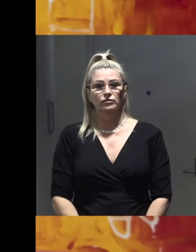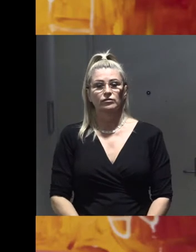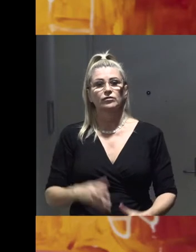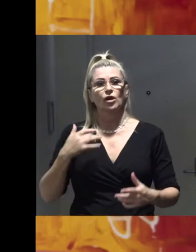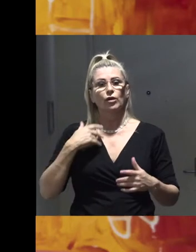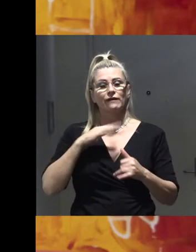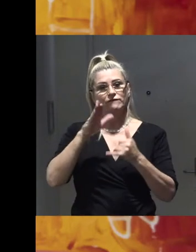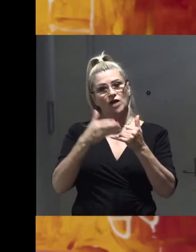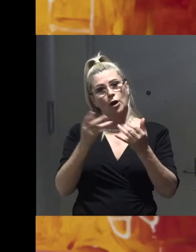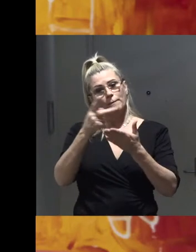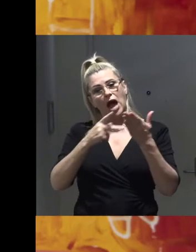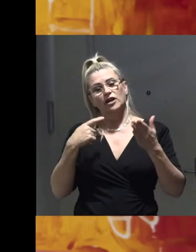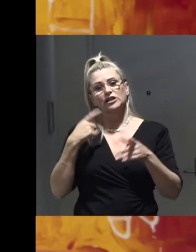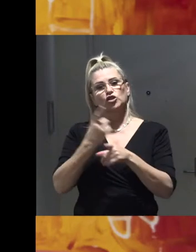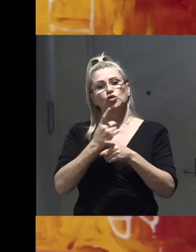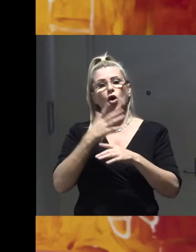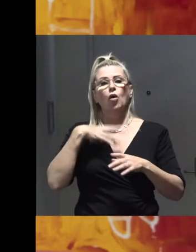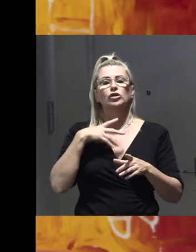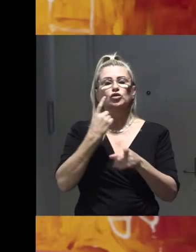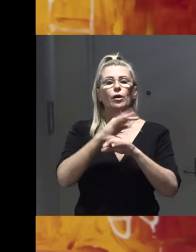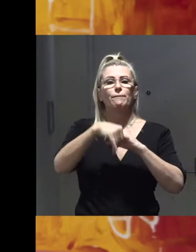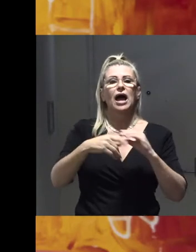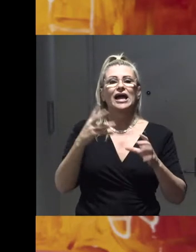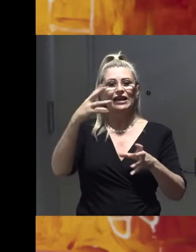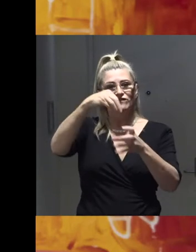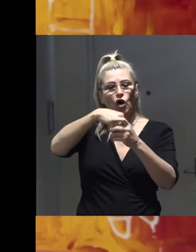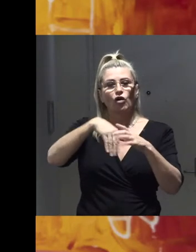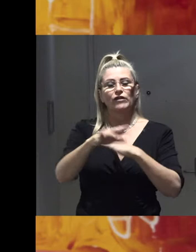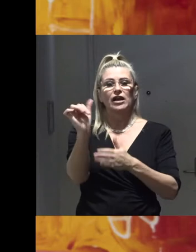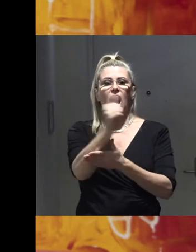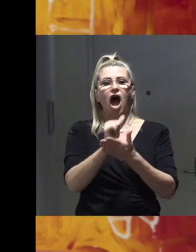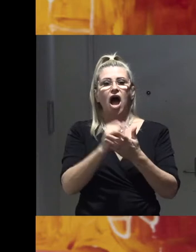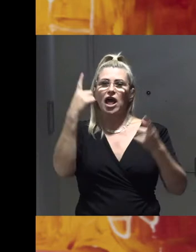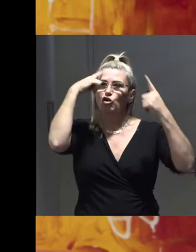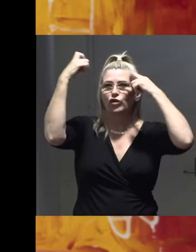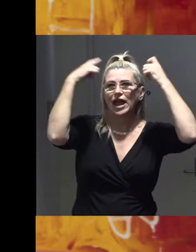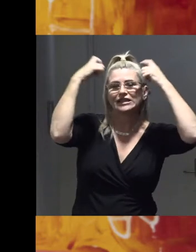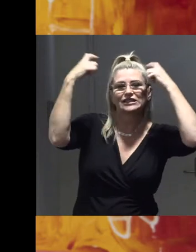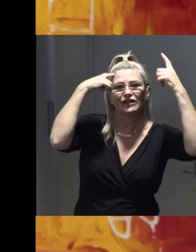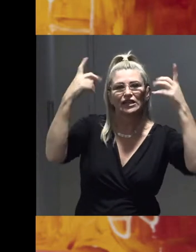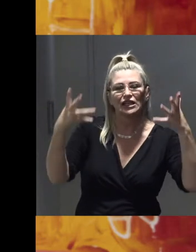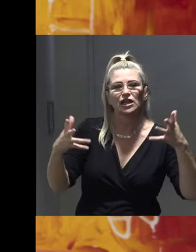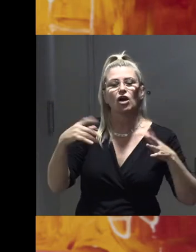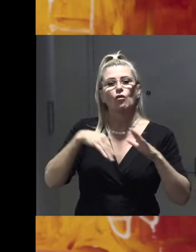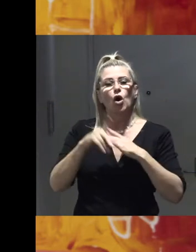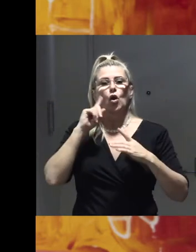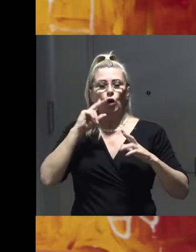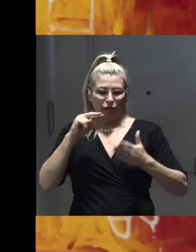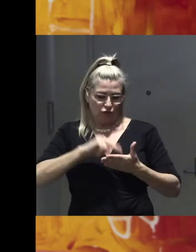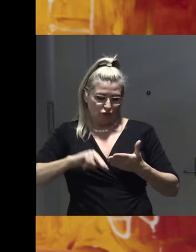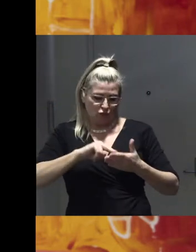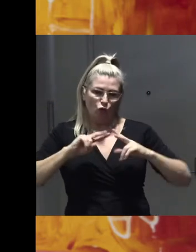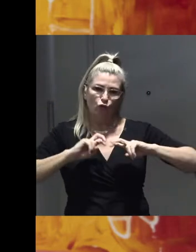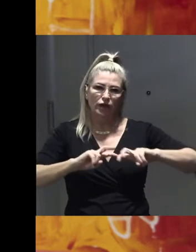I'd like to look at engaging in art and creativity. So drawing on the extant literature and research, I offer a few